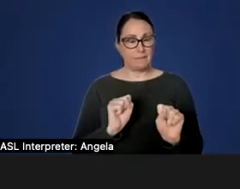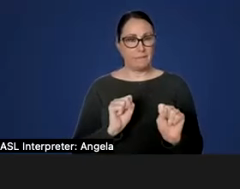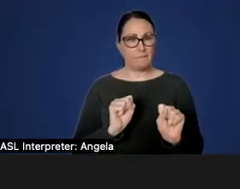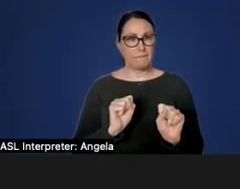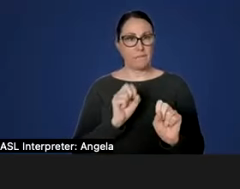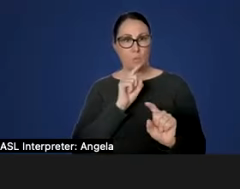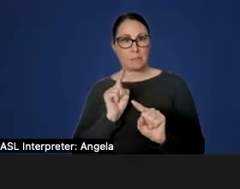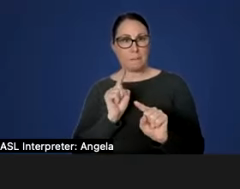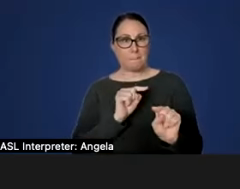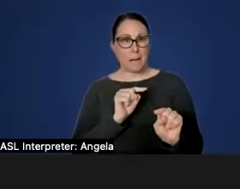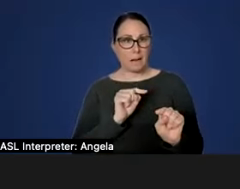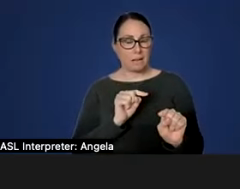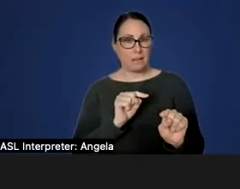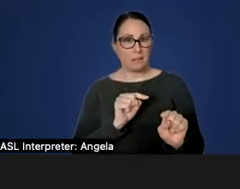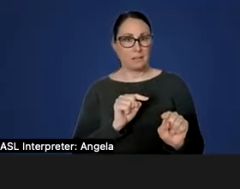responding to these